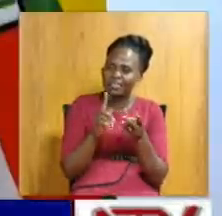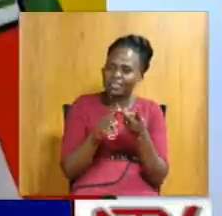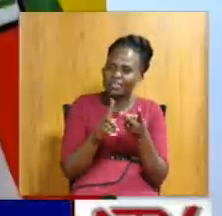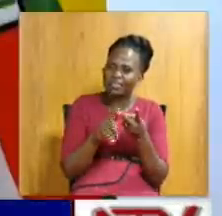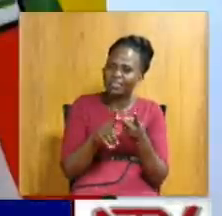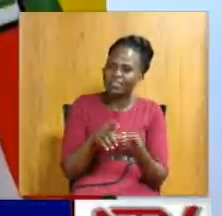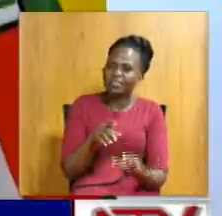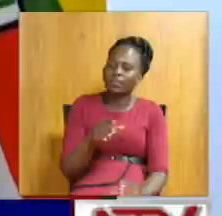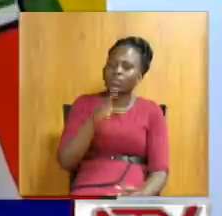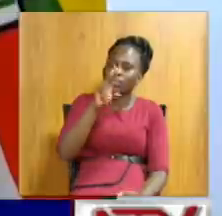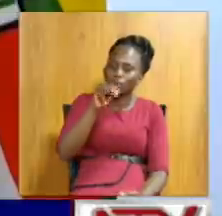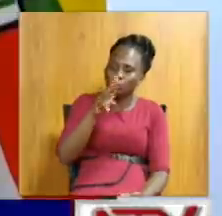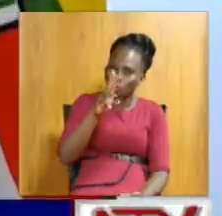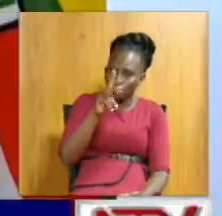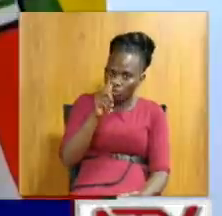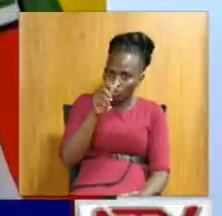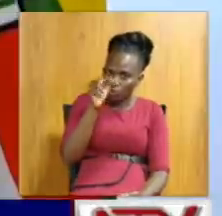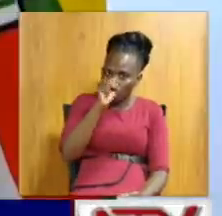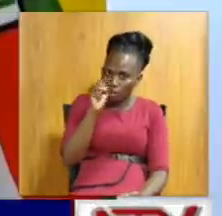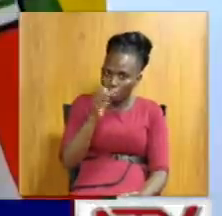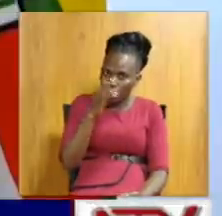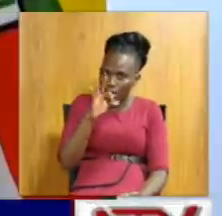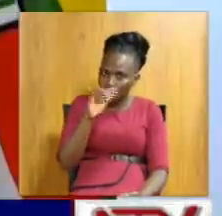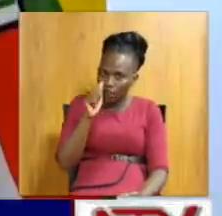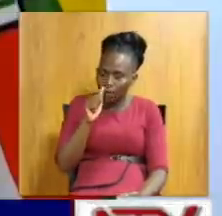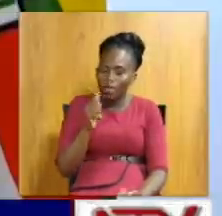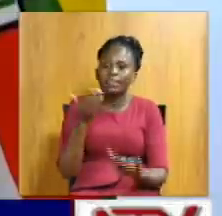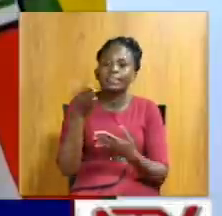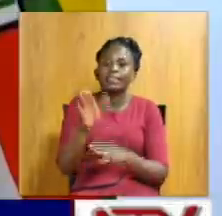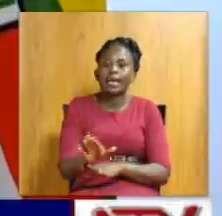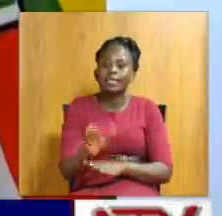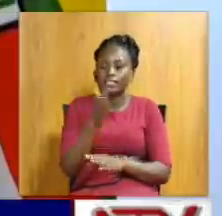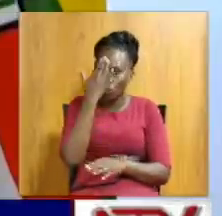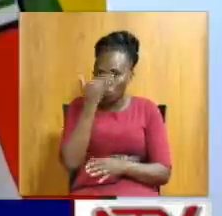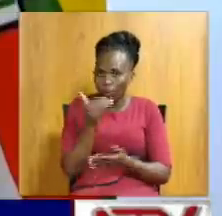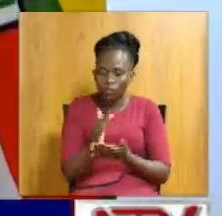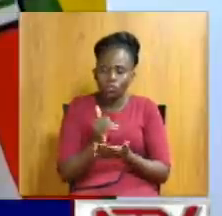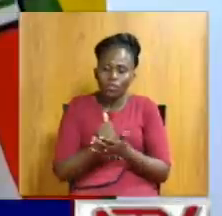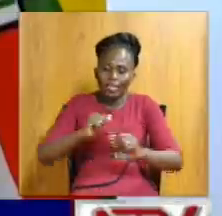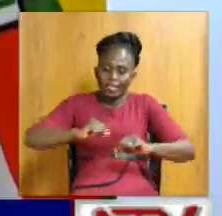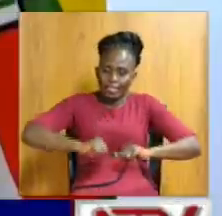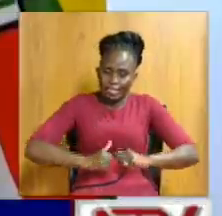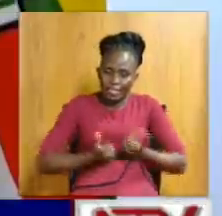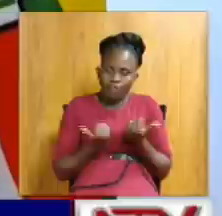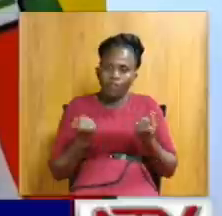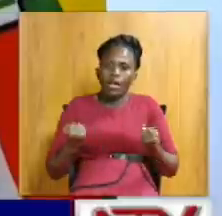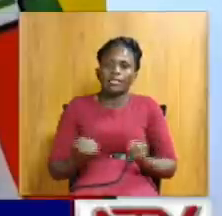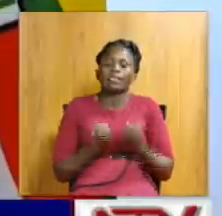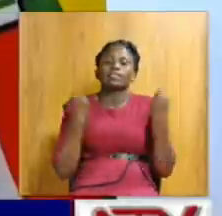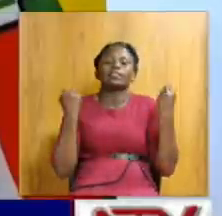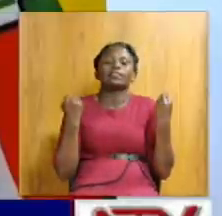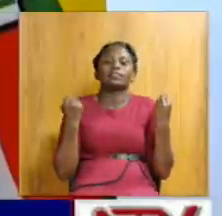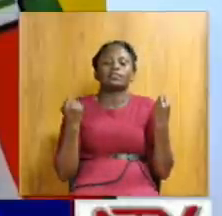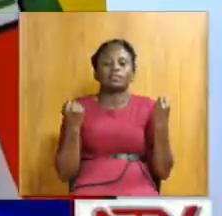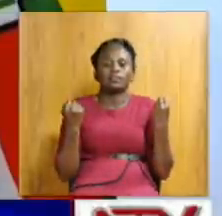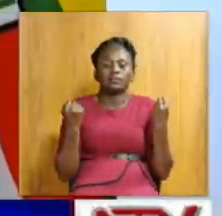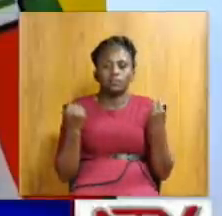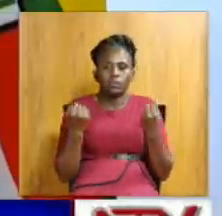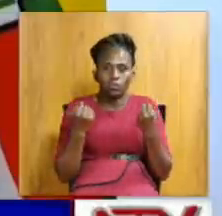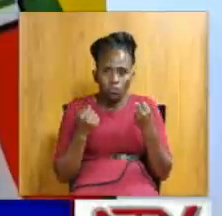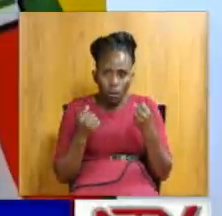Kapuriaka Mustafa by names, died on account of self-inflicted accident or self-injury.